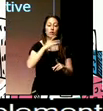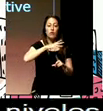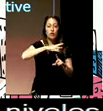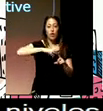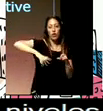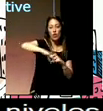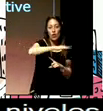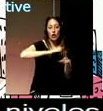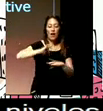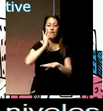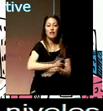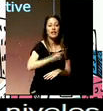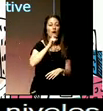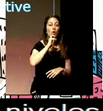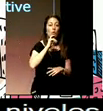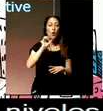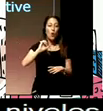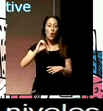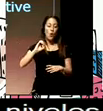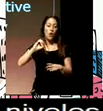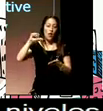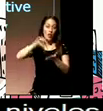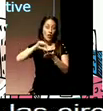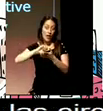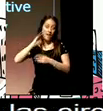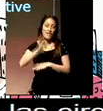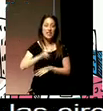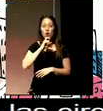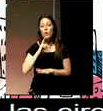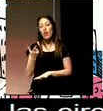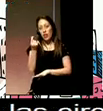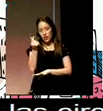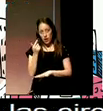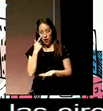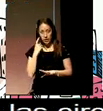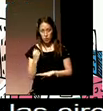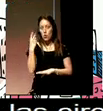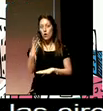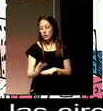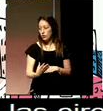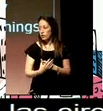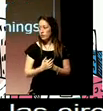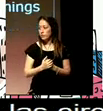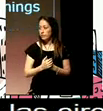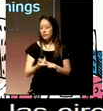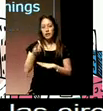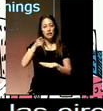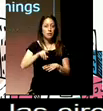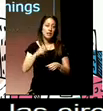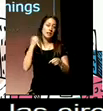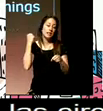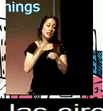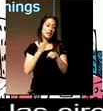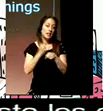finally, inexpensive works were identified as the first things to tackle. Then a matrix was developed